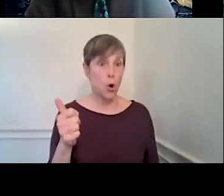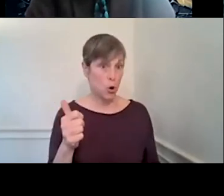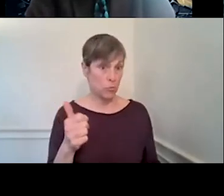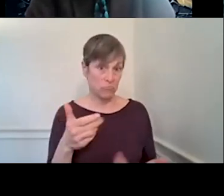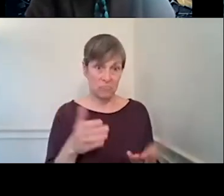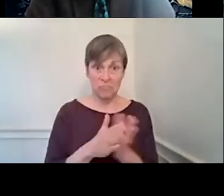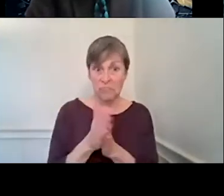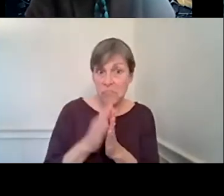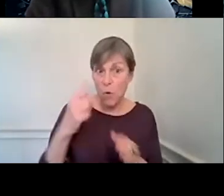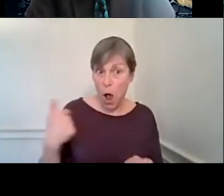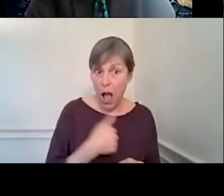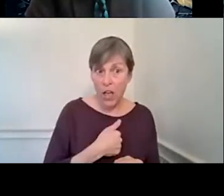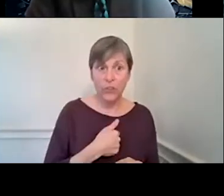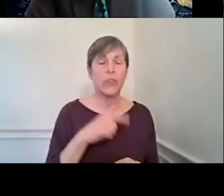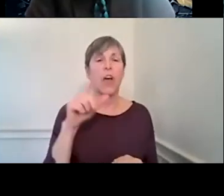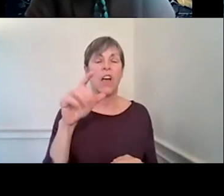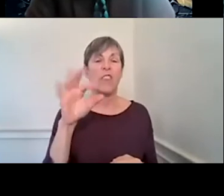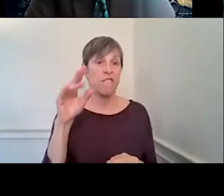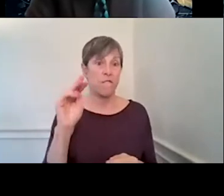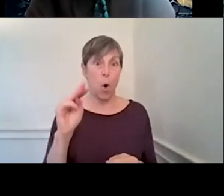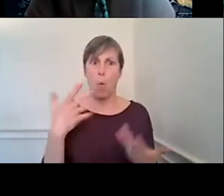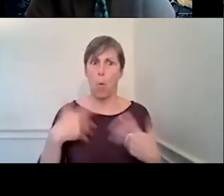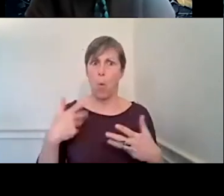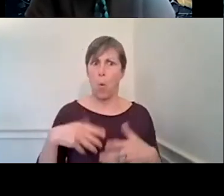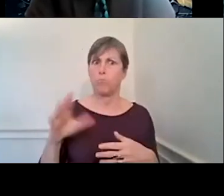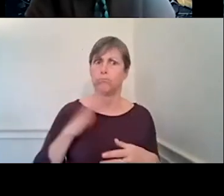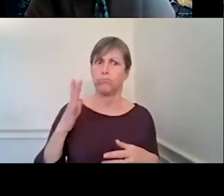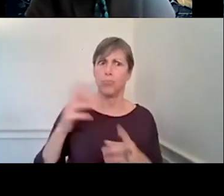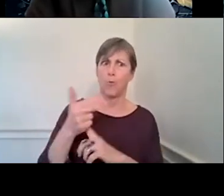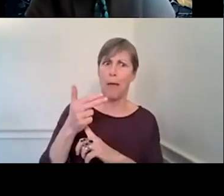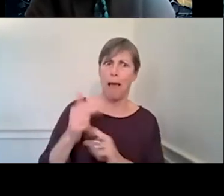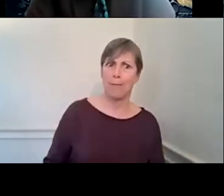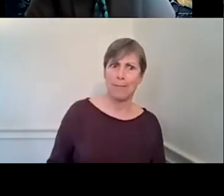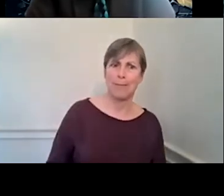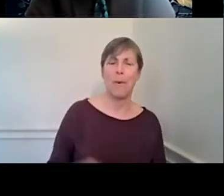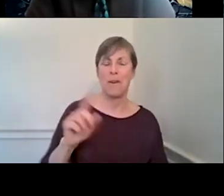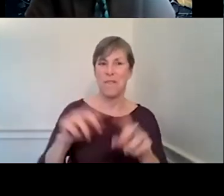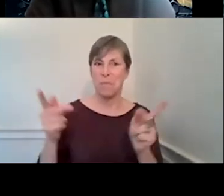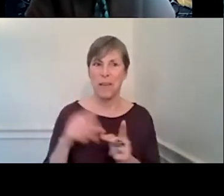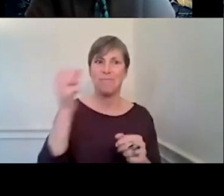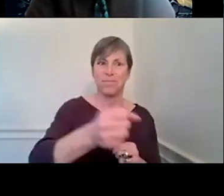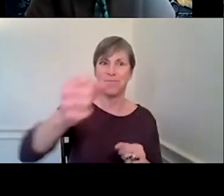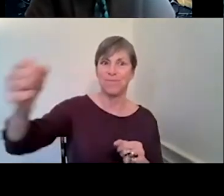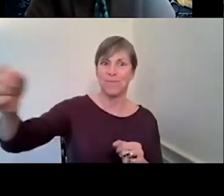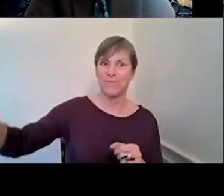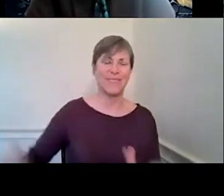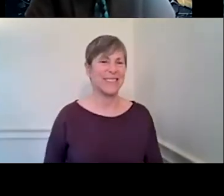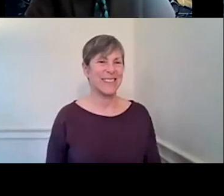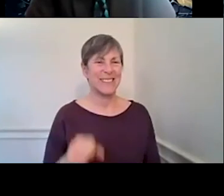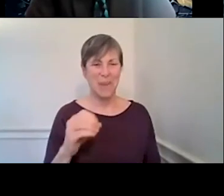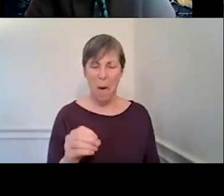us up in the nicest place to coach. So 1 year I was in Chicago, another year I was in Florida. So I always raised my hand